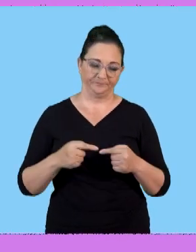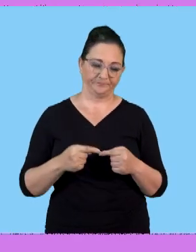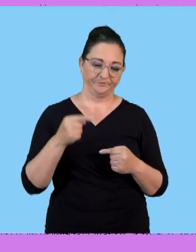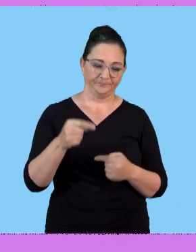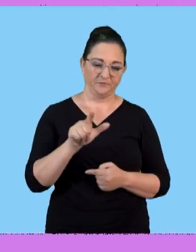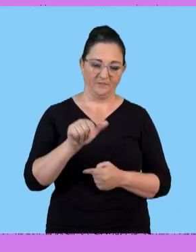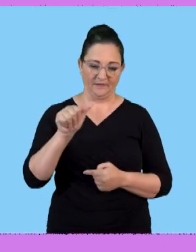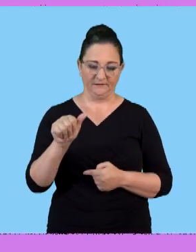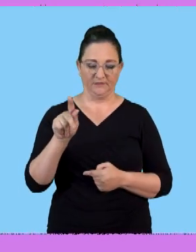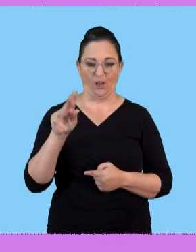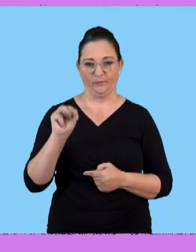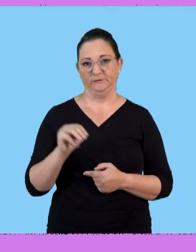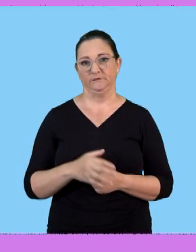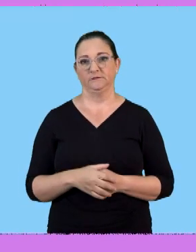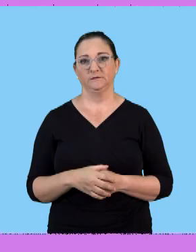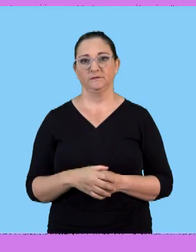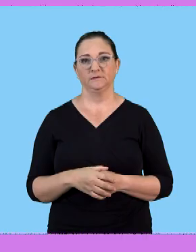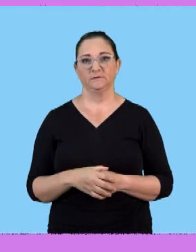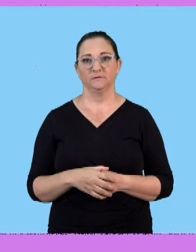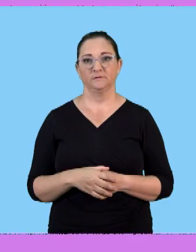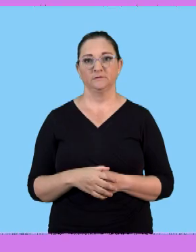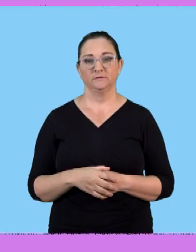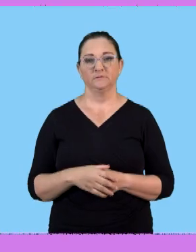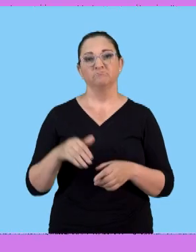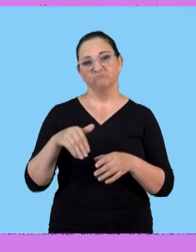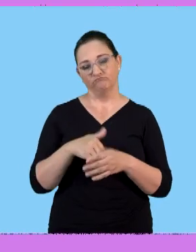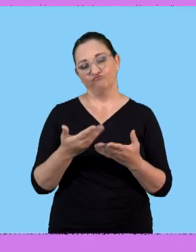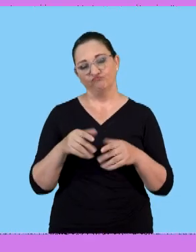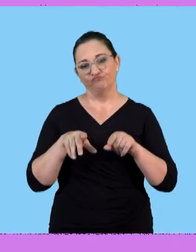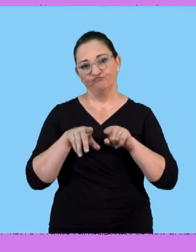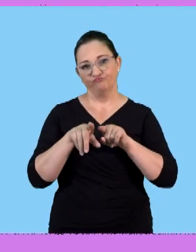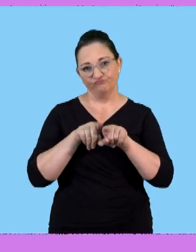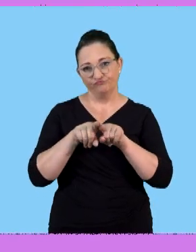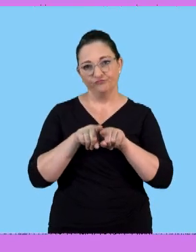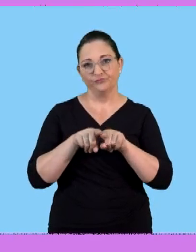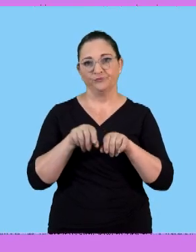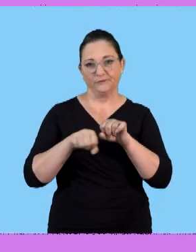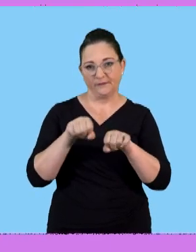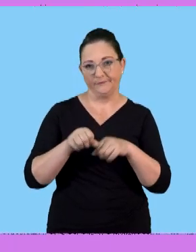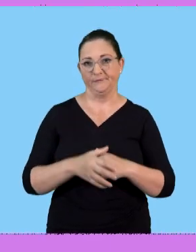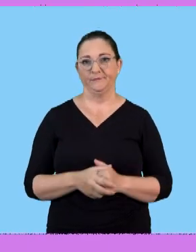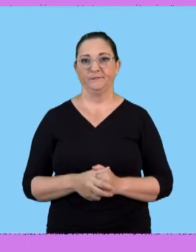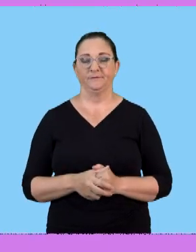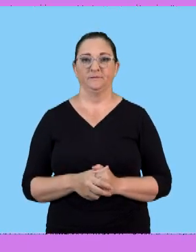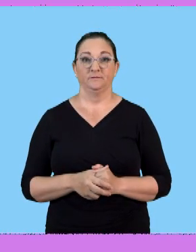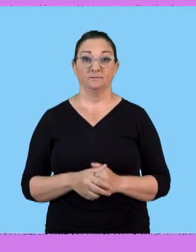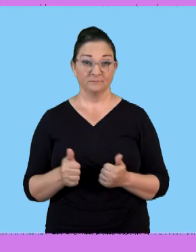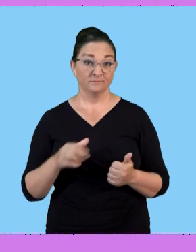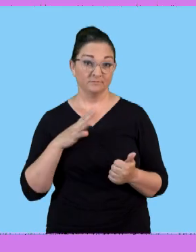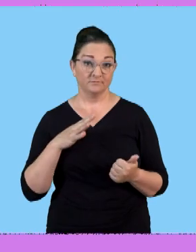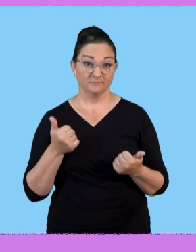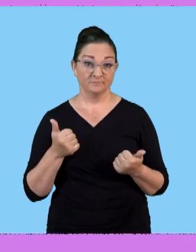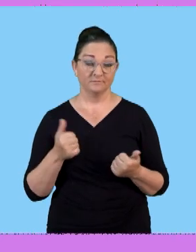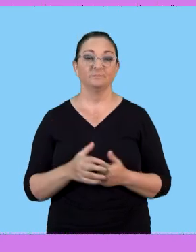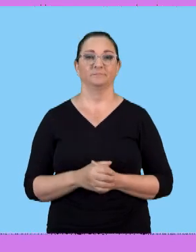76 kilometers into the cycle race. Guys, are we fine with